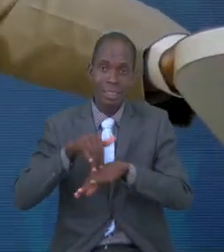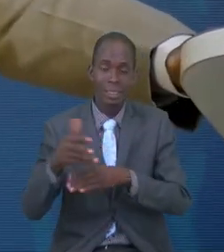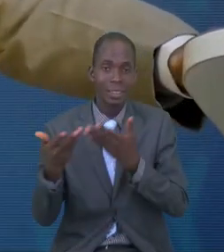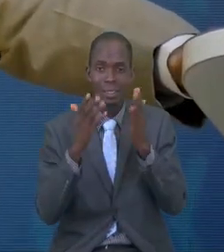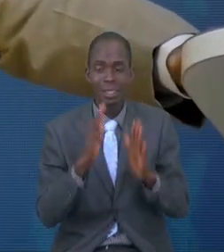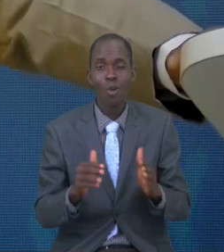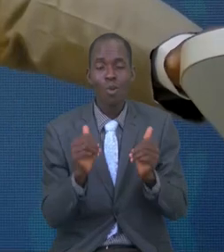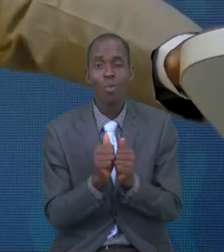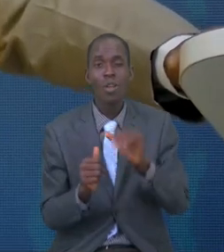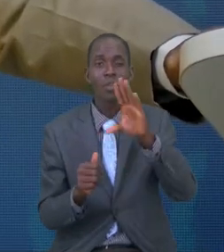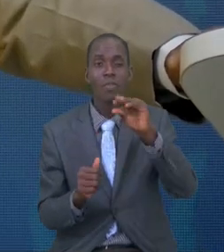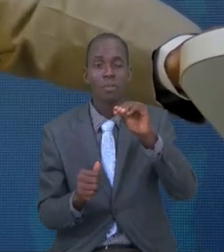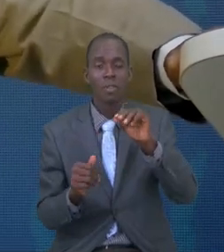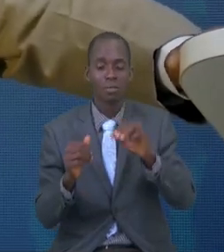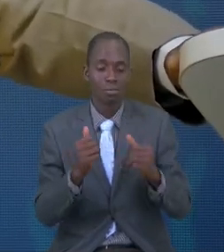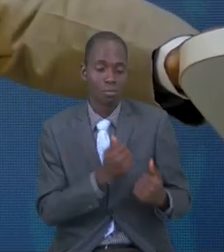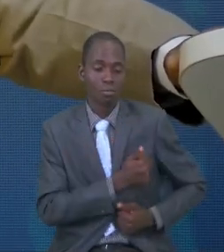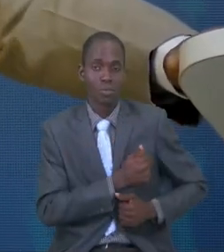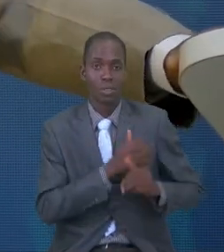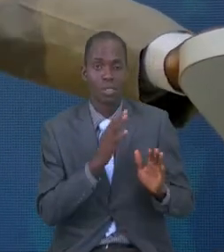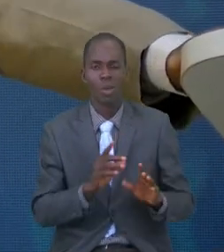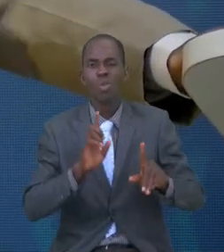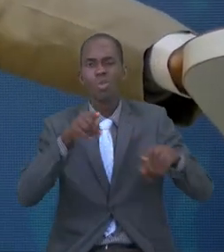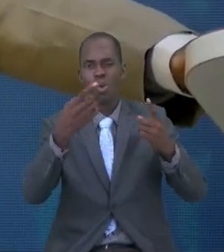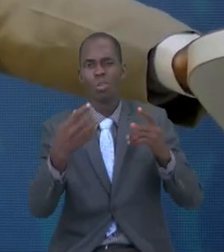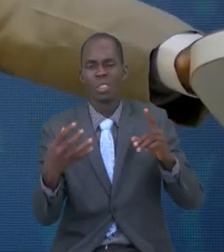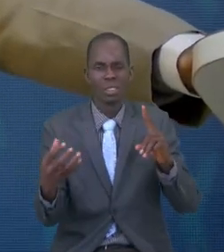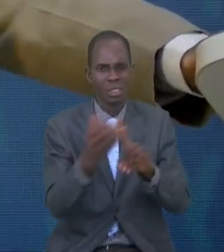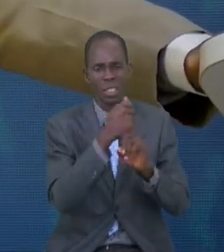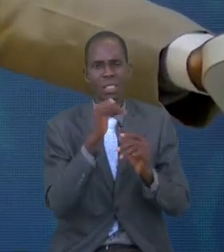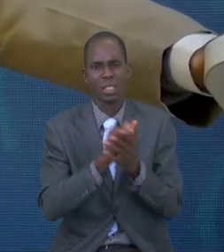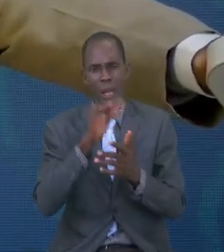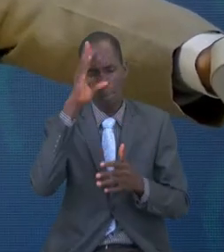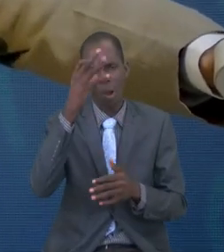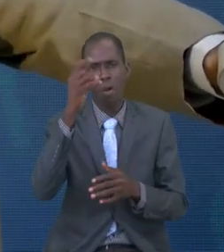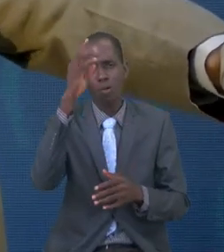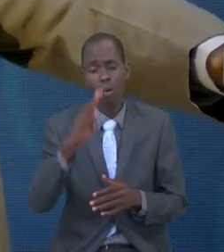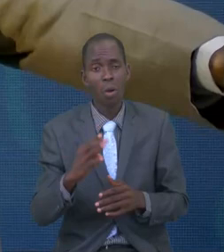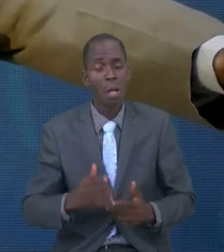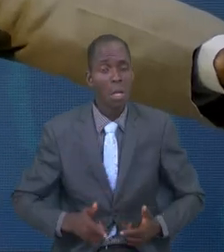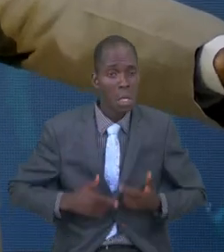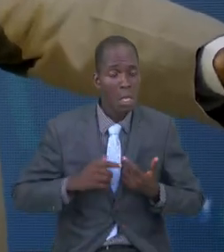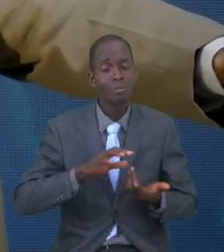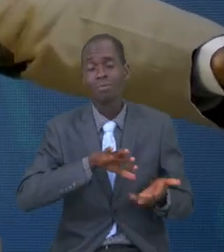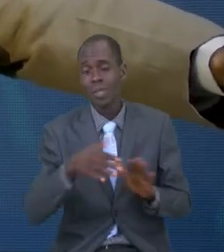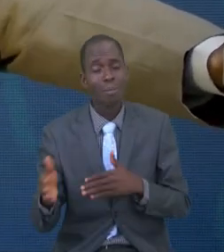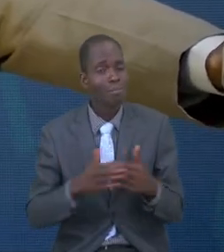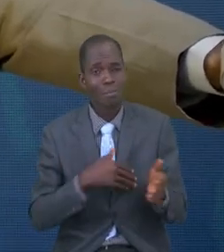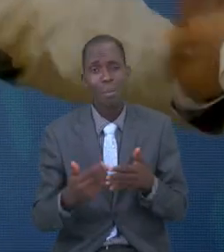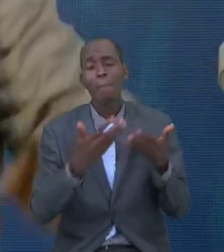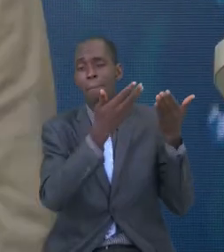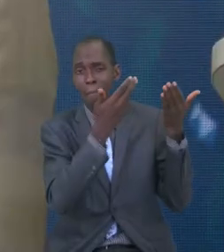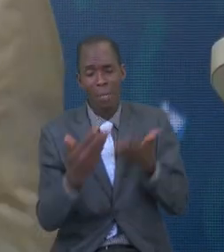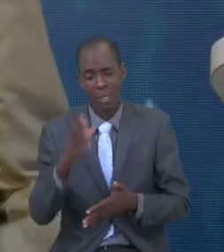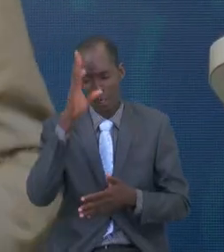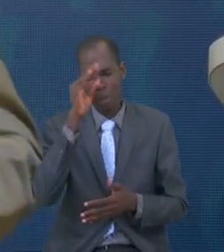50 people, 50 soldiers. Get him. Anywhere he is, alive or dead, get him here.